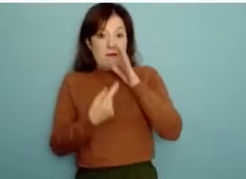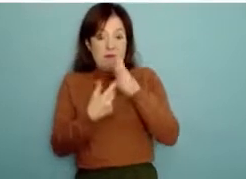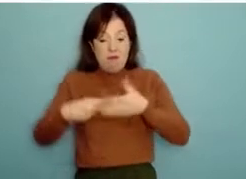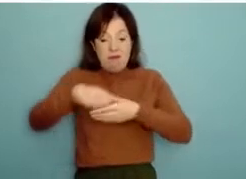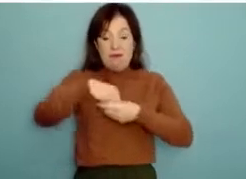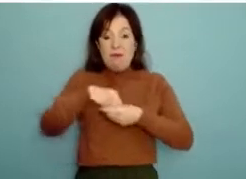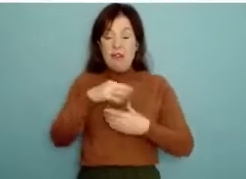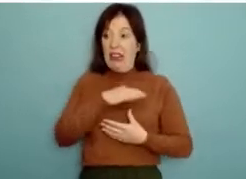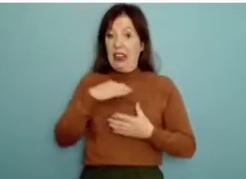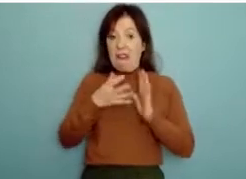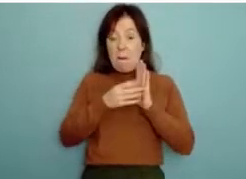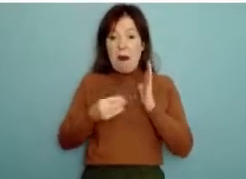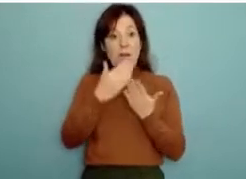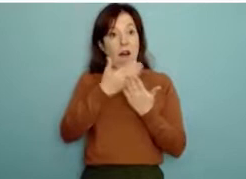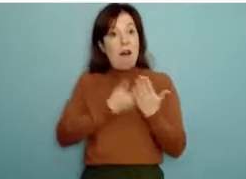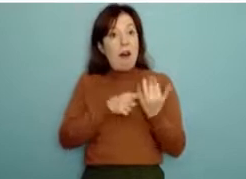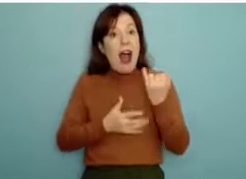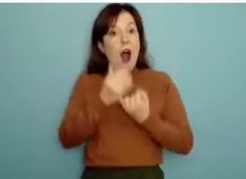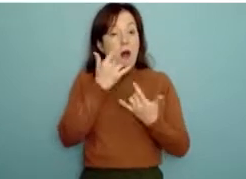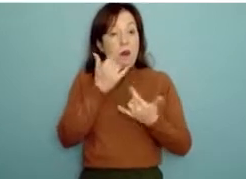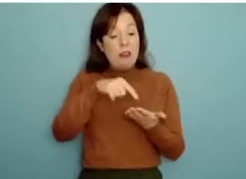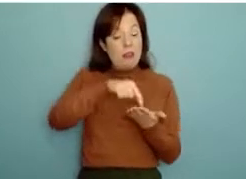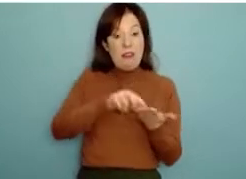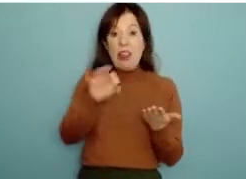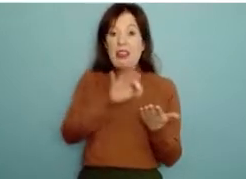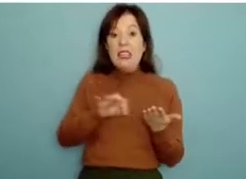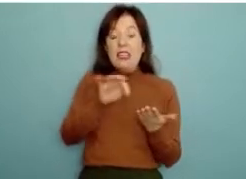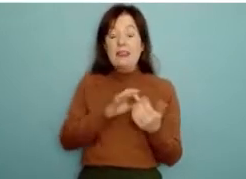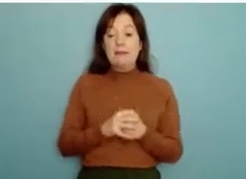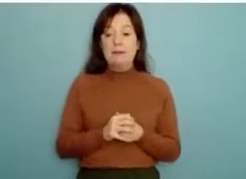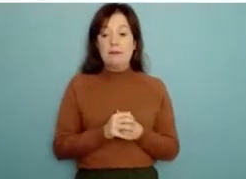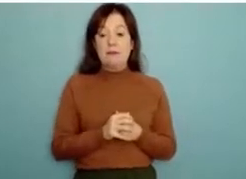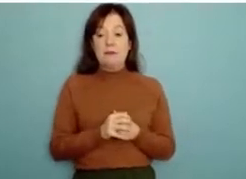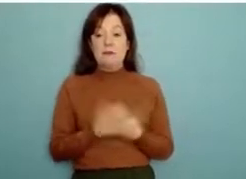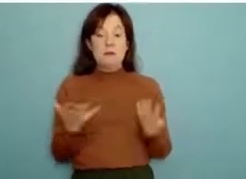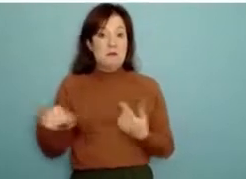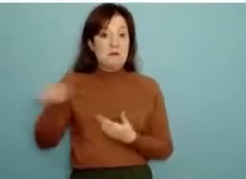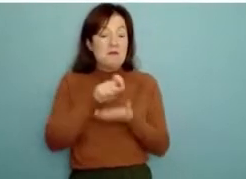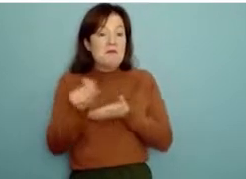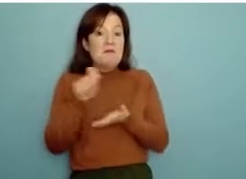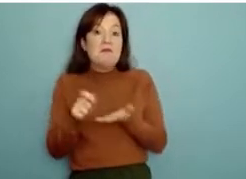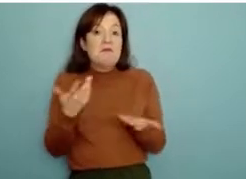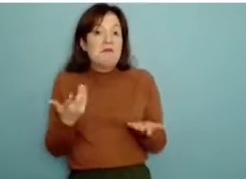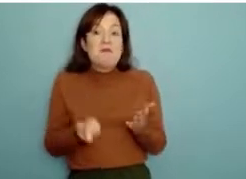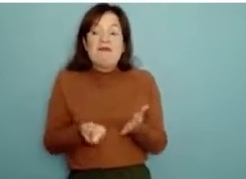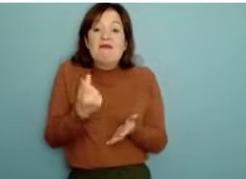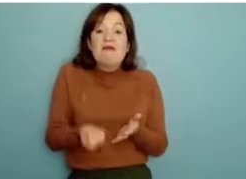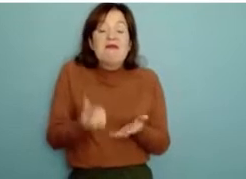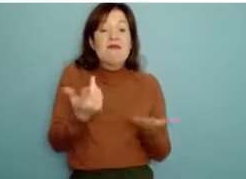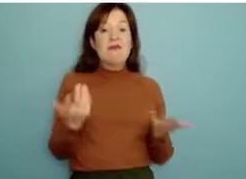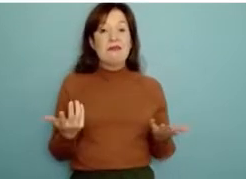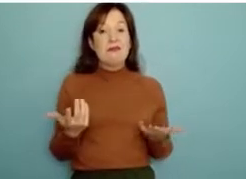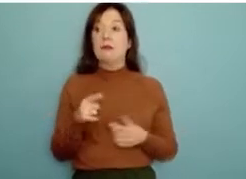clinical models or clinical pathways. There can be poor completion use and they're not used for feedback. And